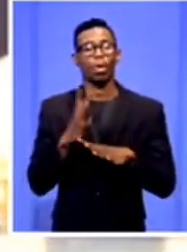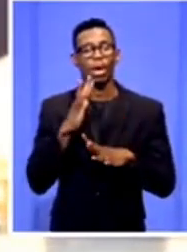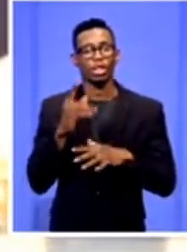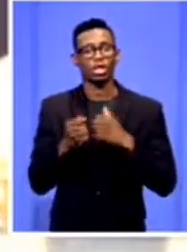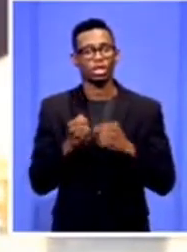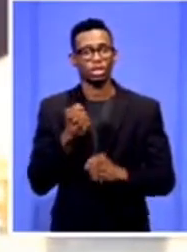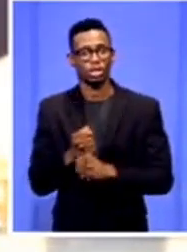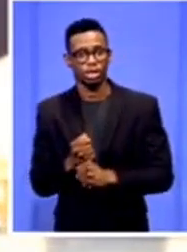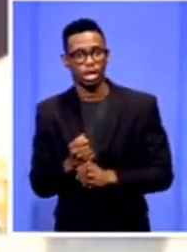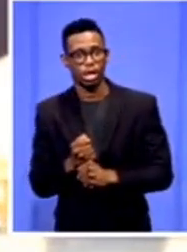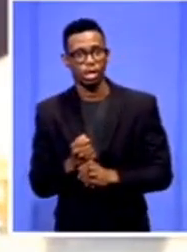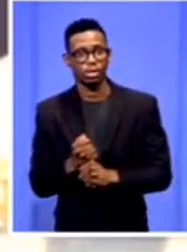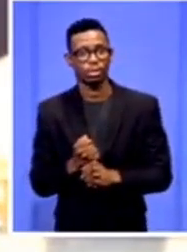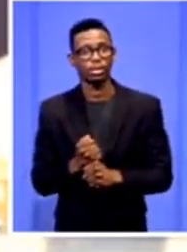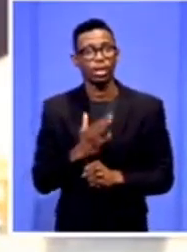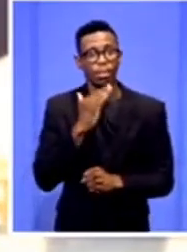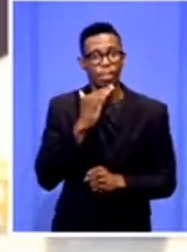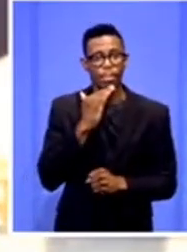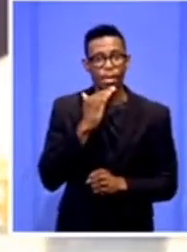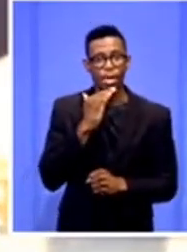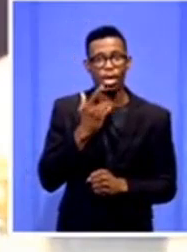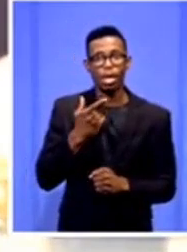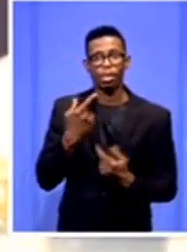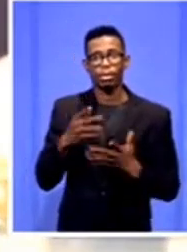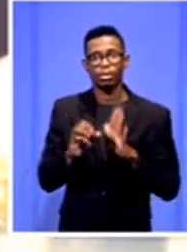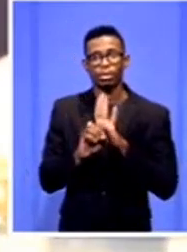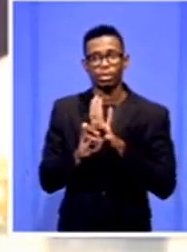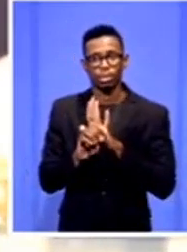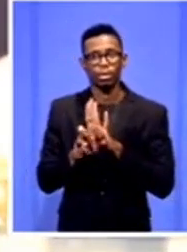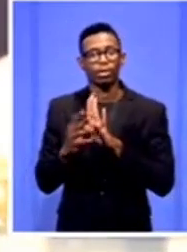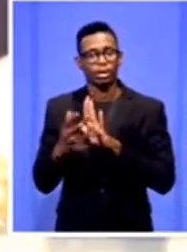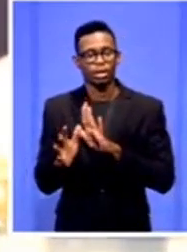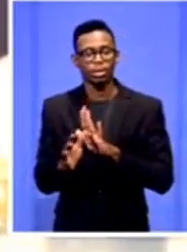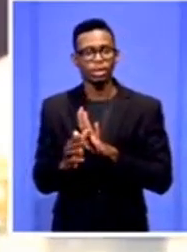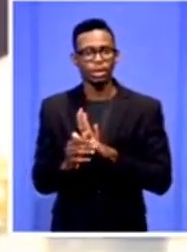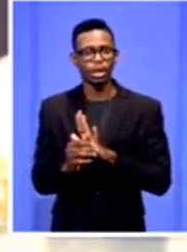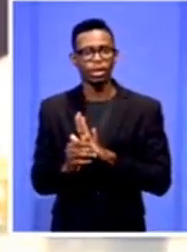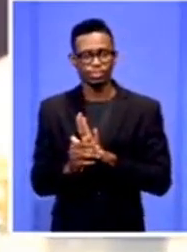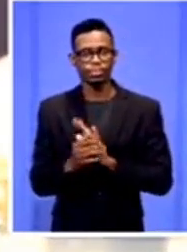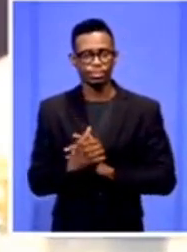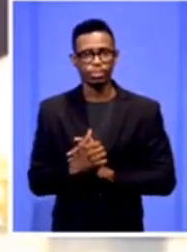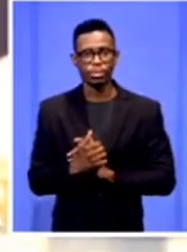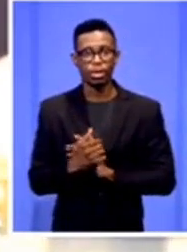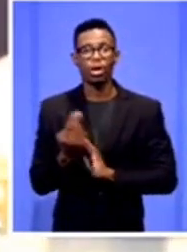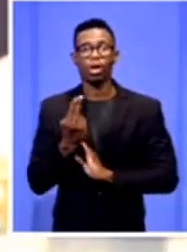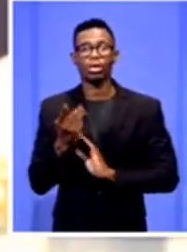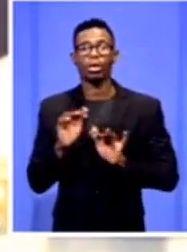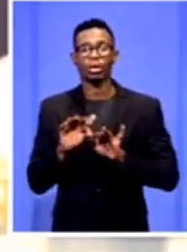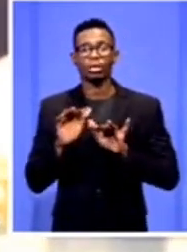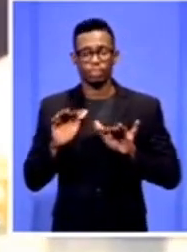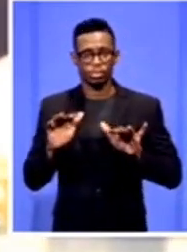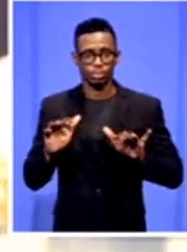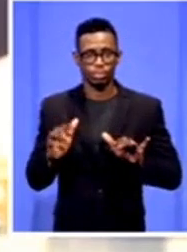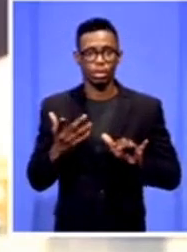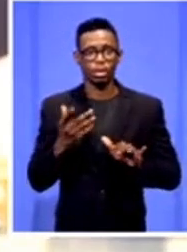dropo ho advertise ho qetuwe re to qala ka mesebetsi batho ba heso ho